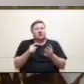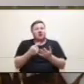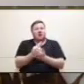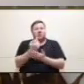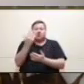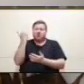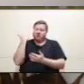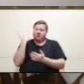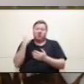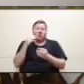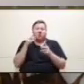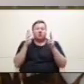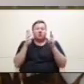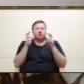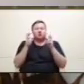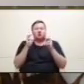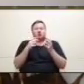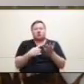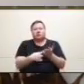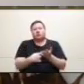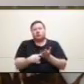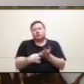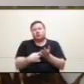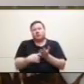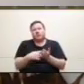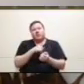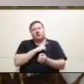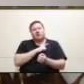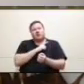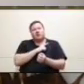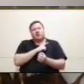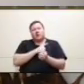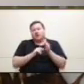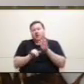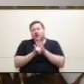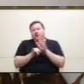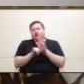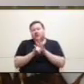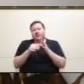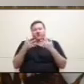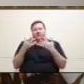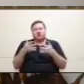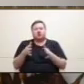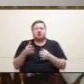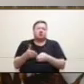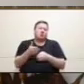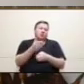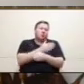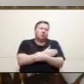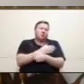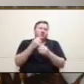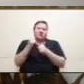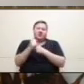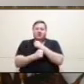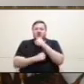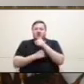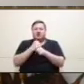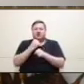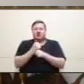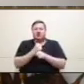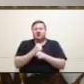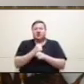issue was raised, because this issue was identified in the previous year. You